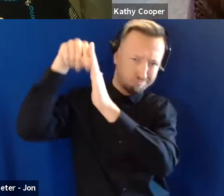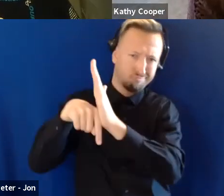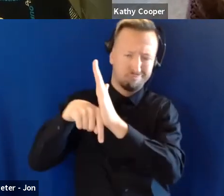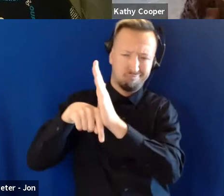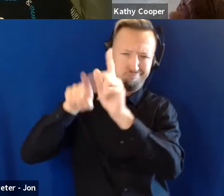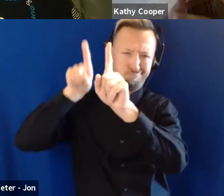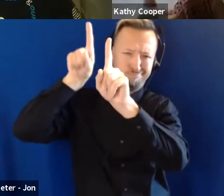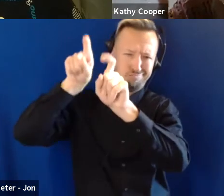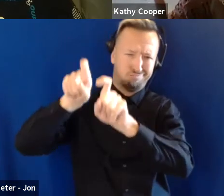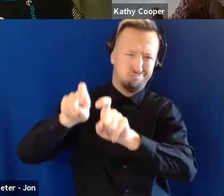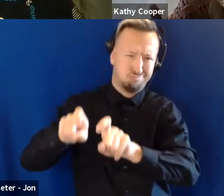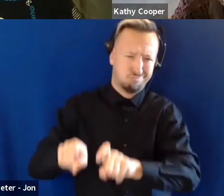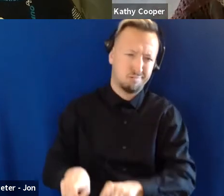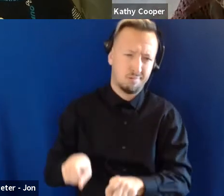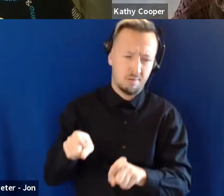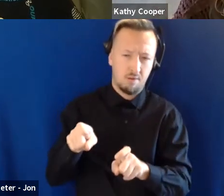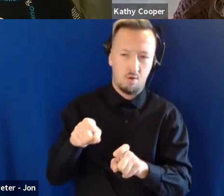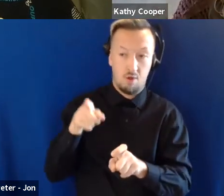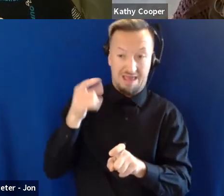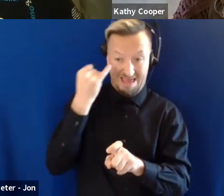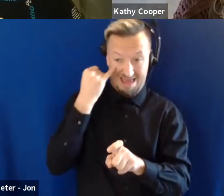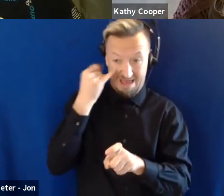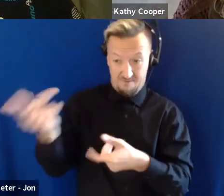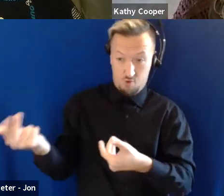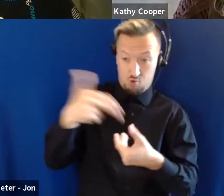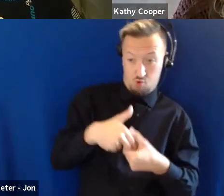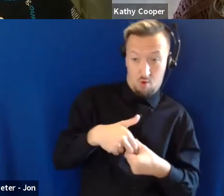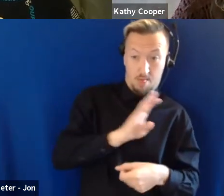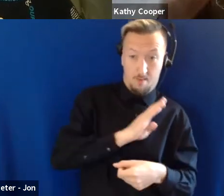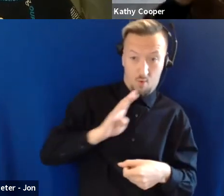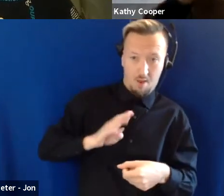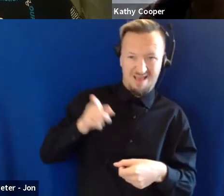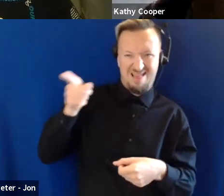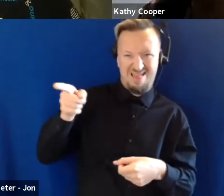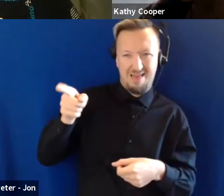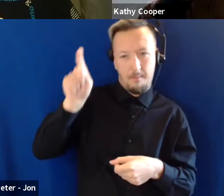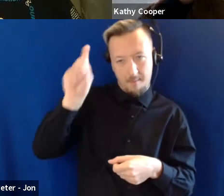questionnaire or application that somebody fills out to be on any board for the state of Kansas, and they